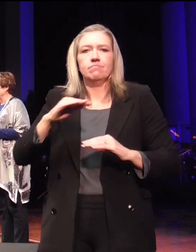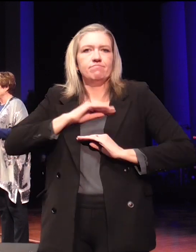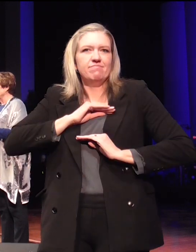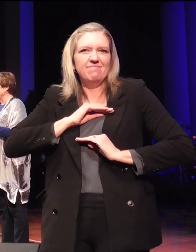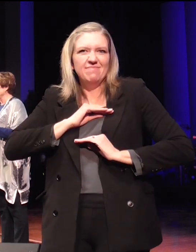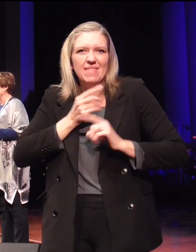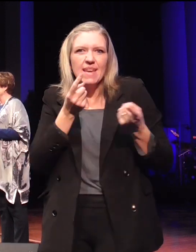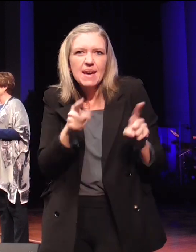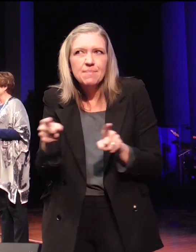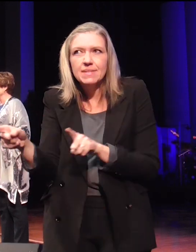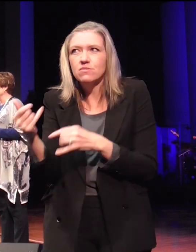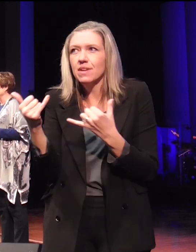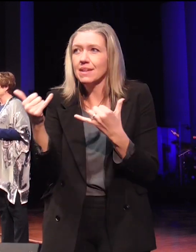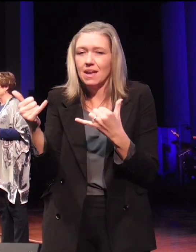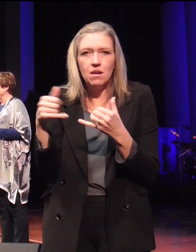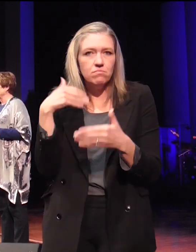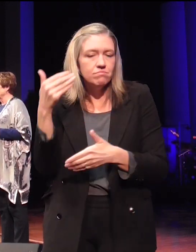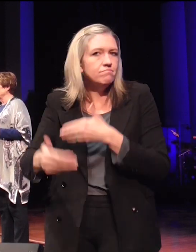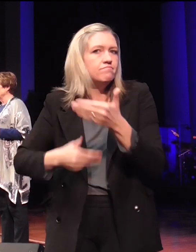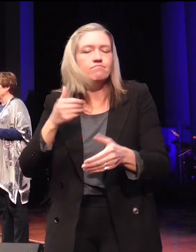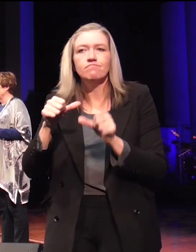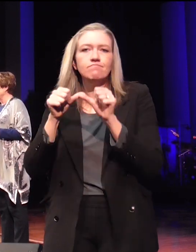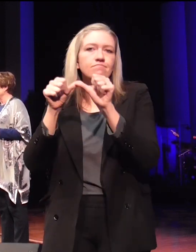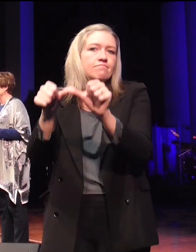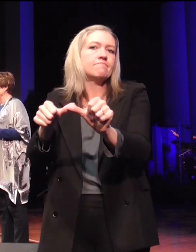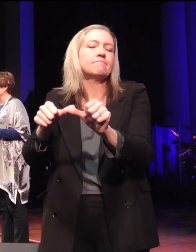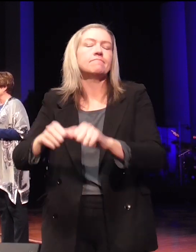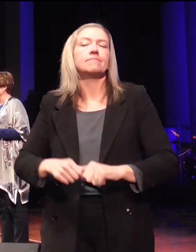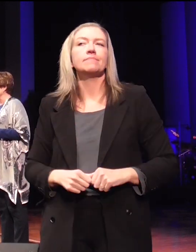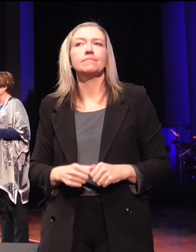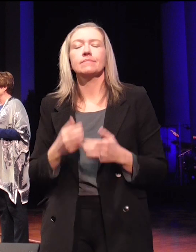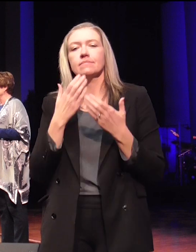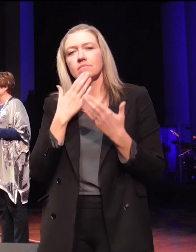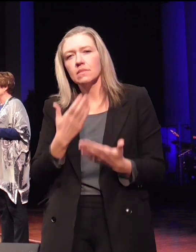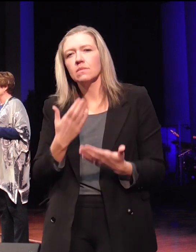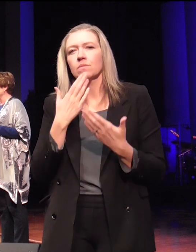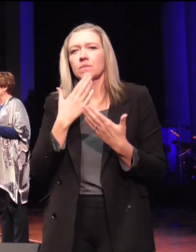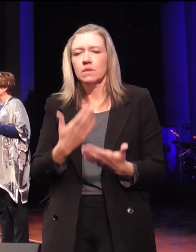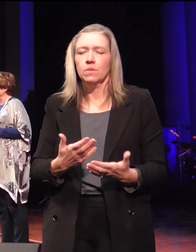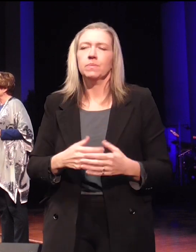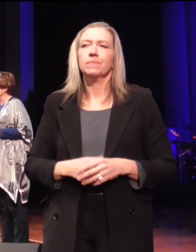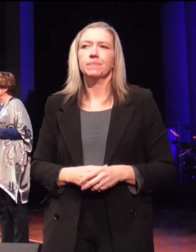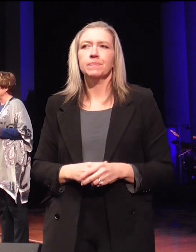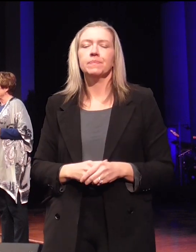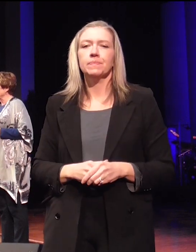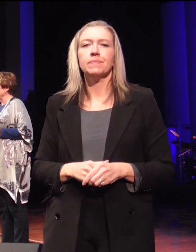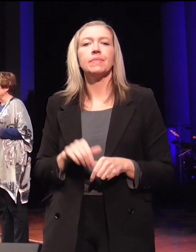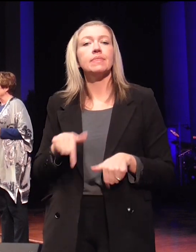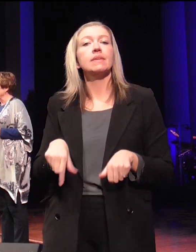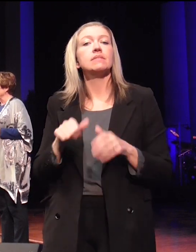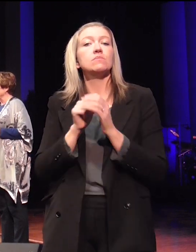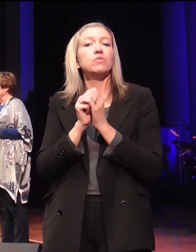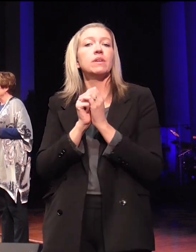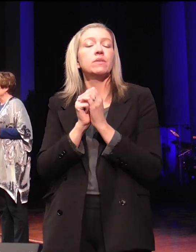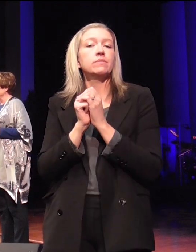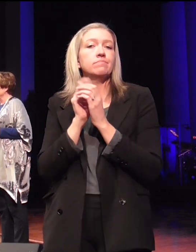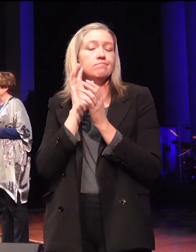now, moving forward. Thank you, thank you. So I'm going to let this prayer